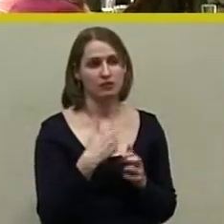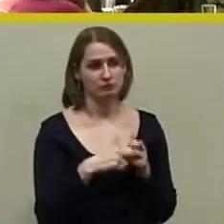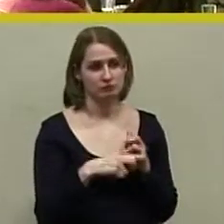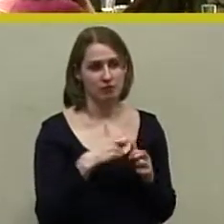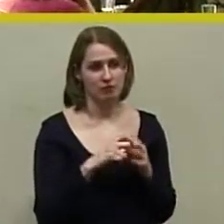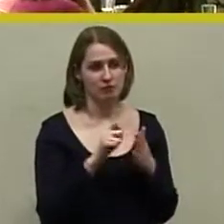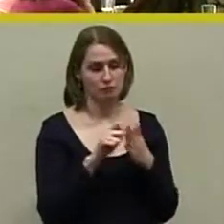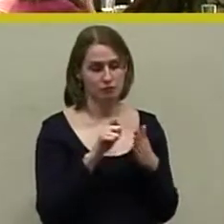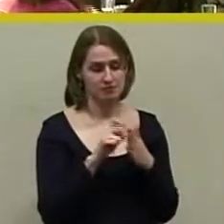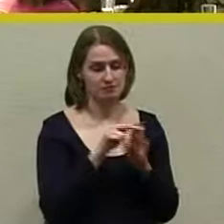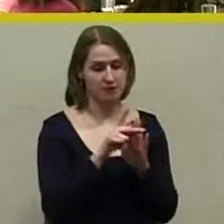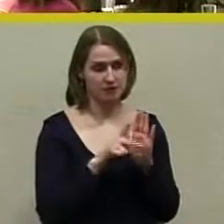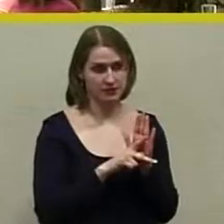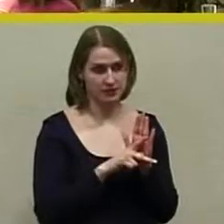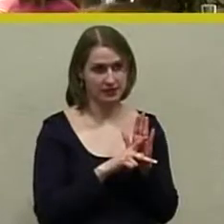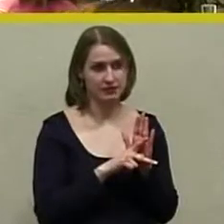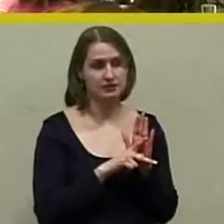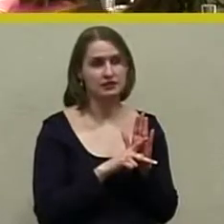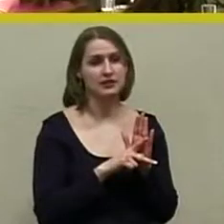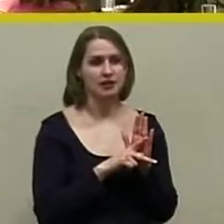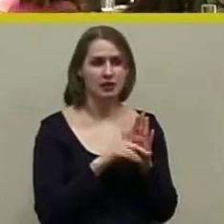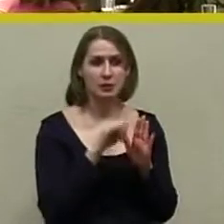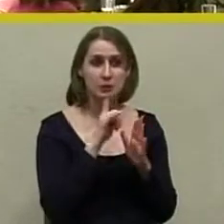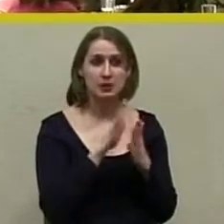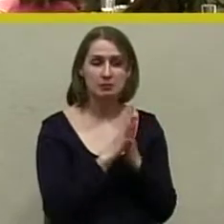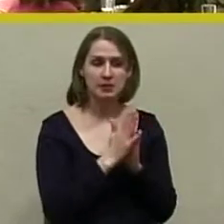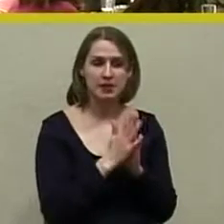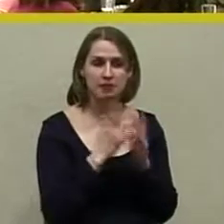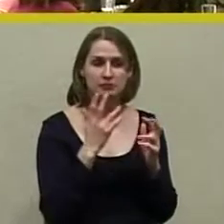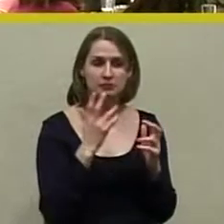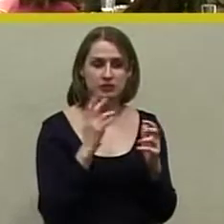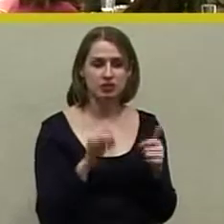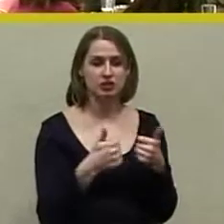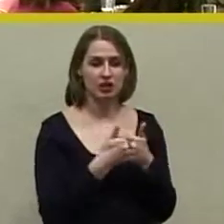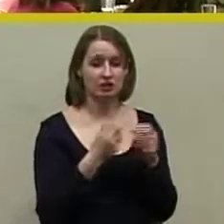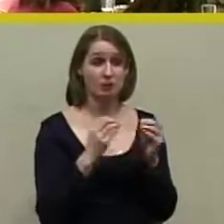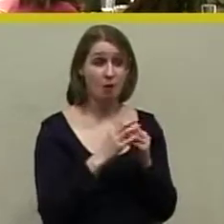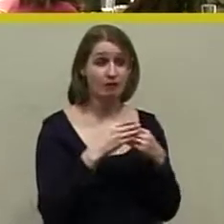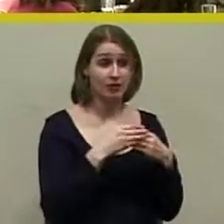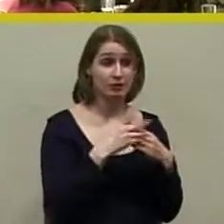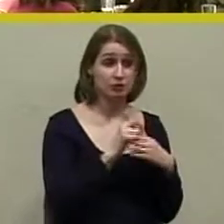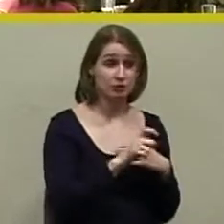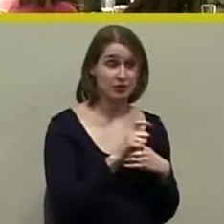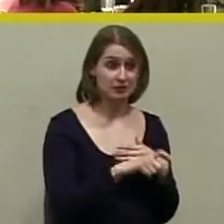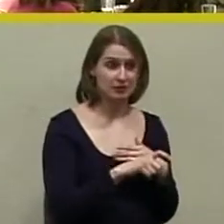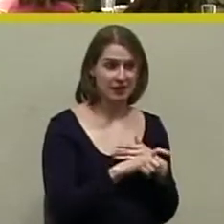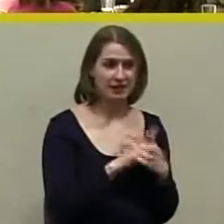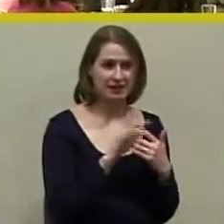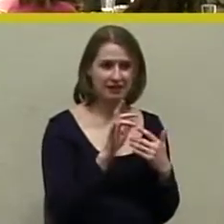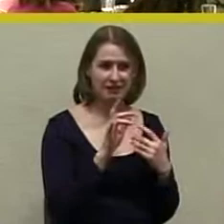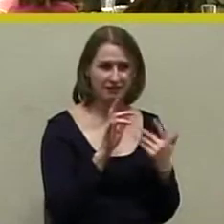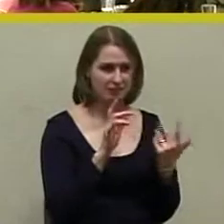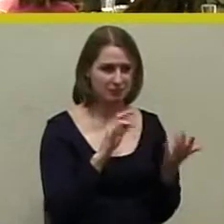different kinds of things is that it becomes a challenge. I mean, the more flexible you need to be, what does that mean for what you've got to write?